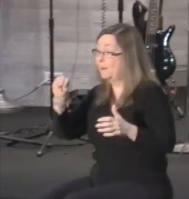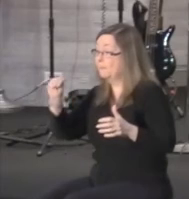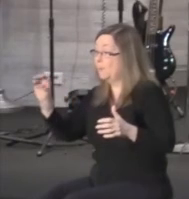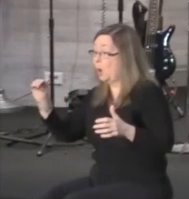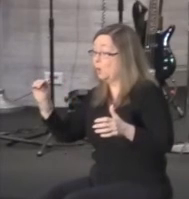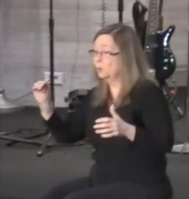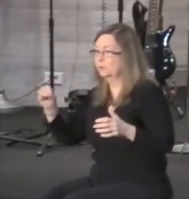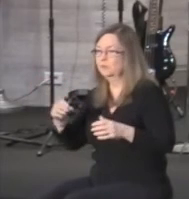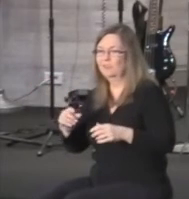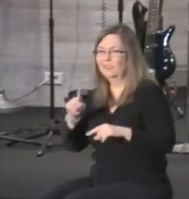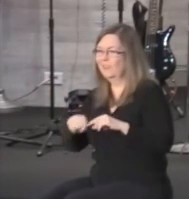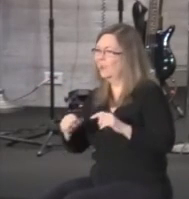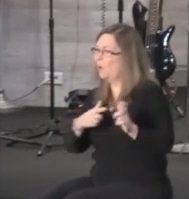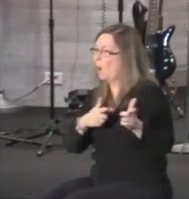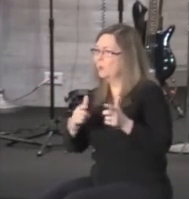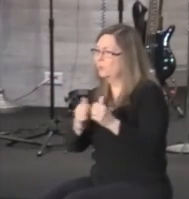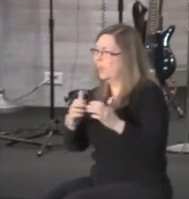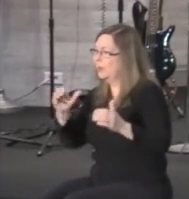What are you going to do hunting without ammo?